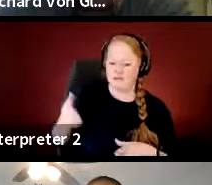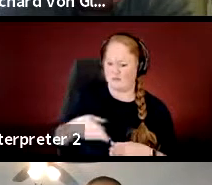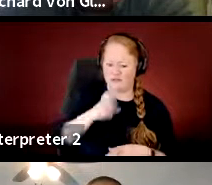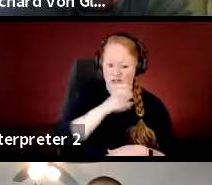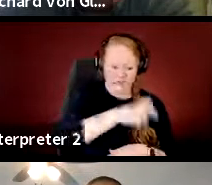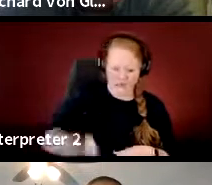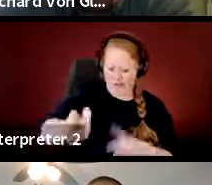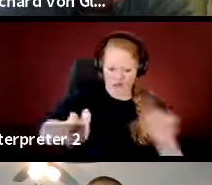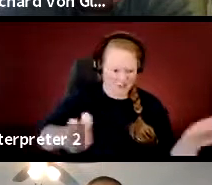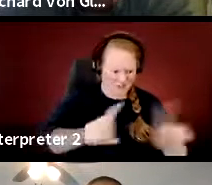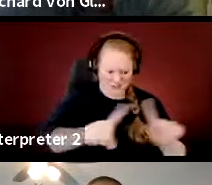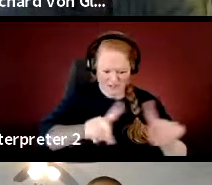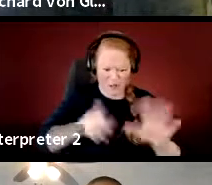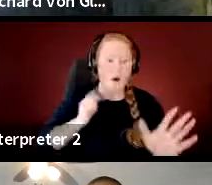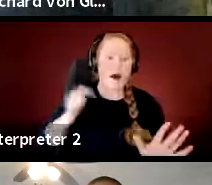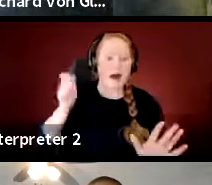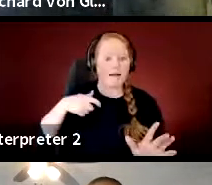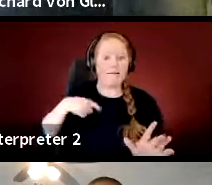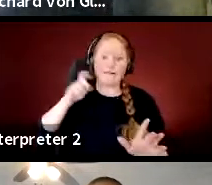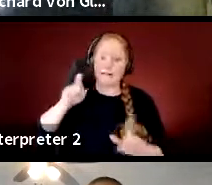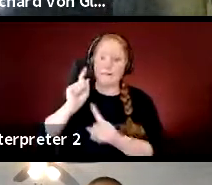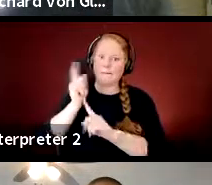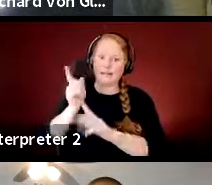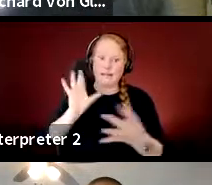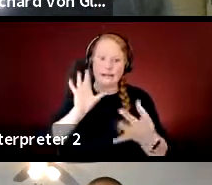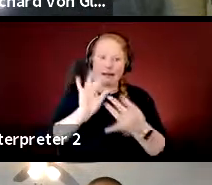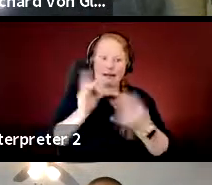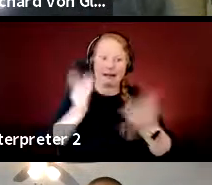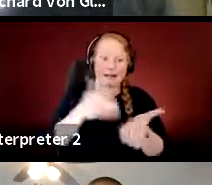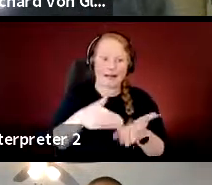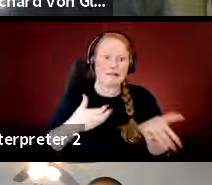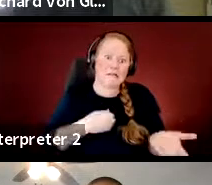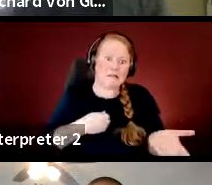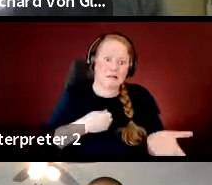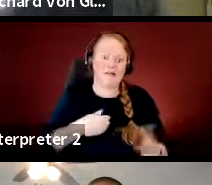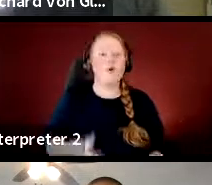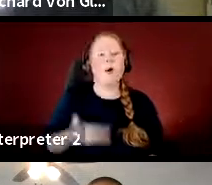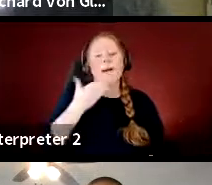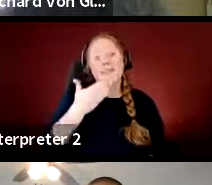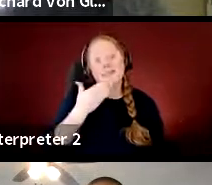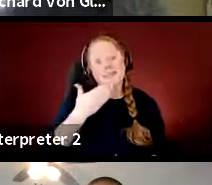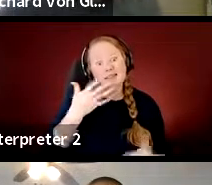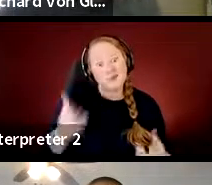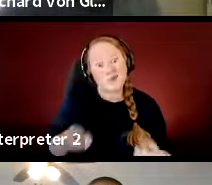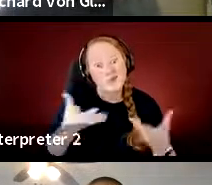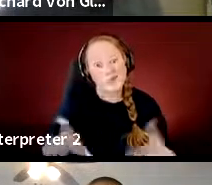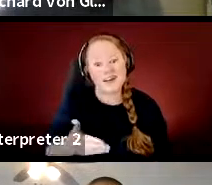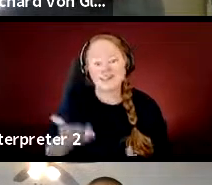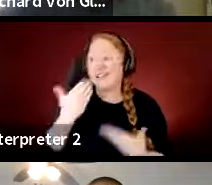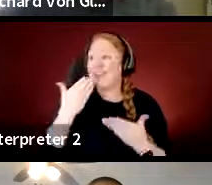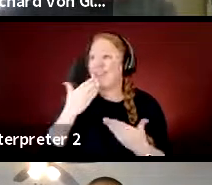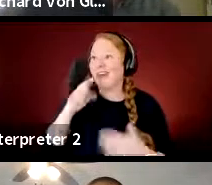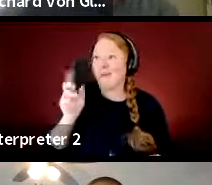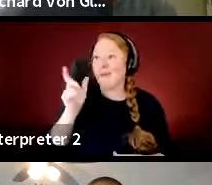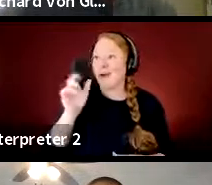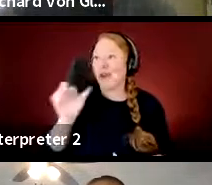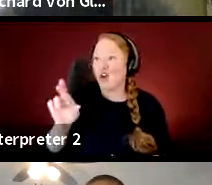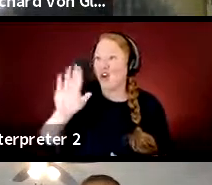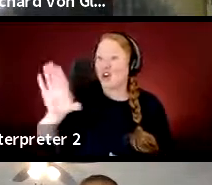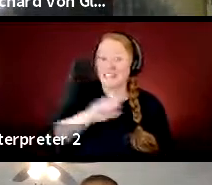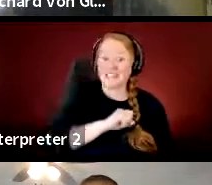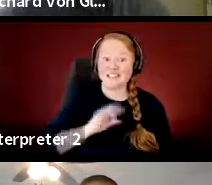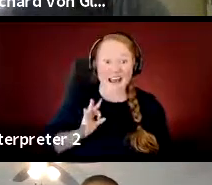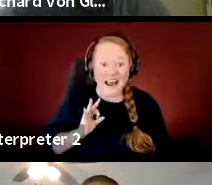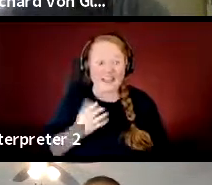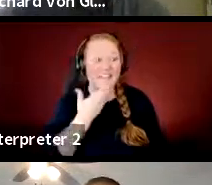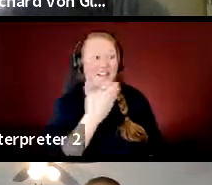a minute to get reconnected here. Well, thank you very much. I appreciate the mayor and her staff as well as SAB for